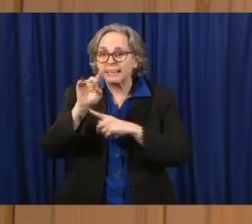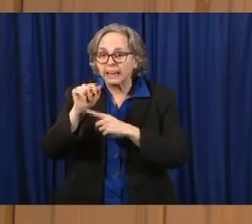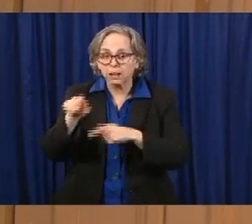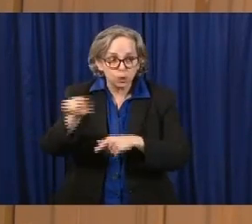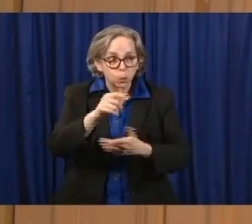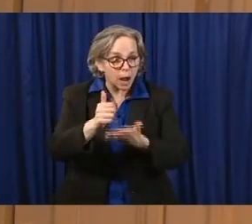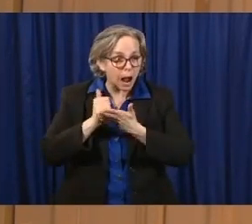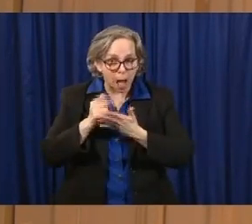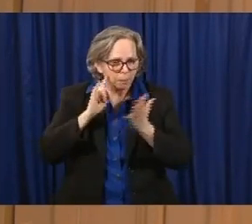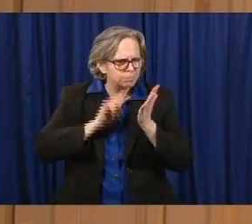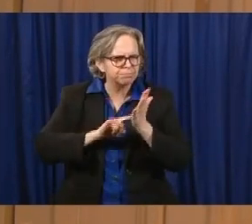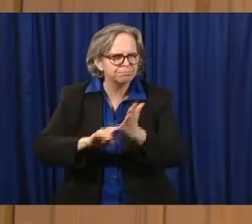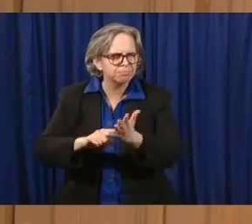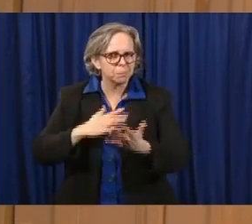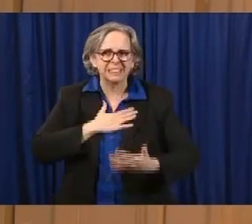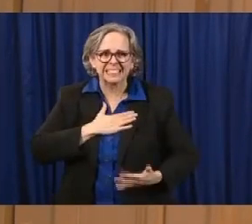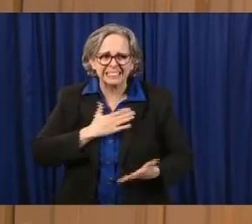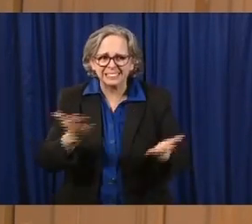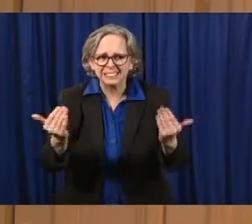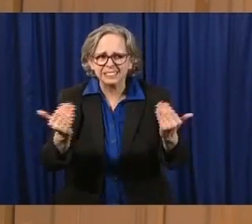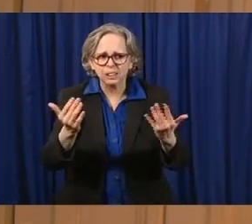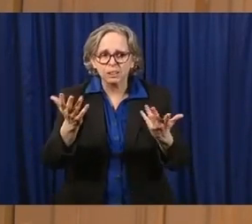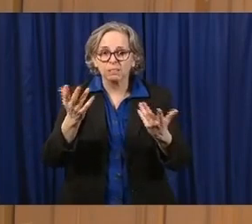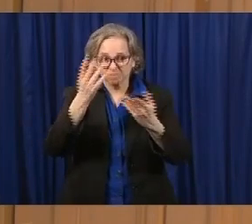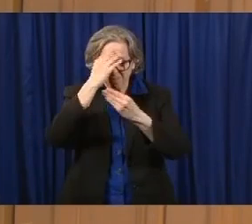want to say to you at home,